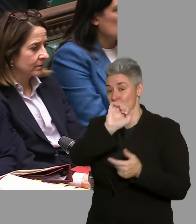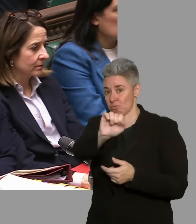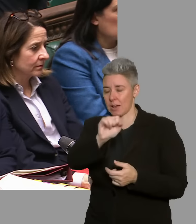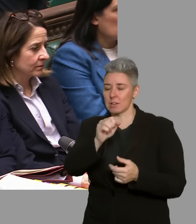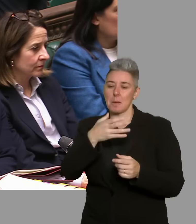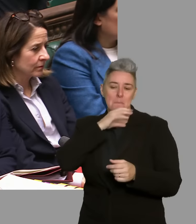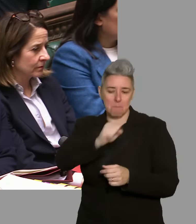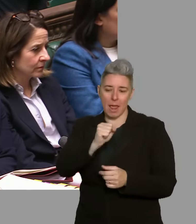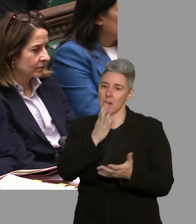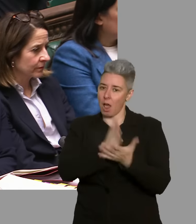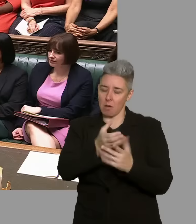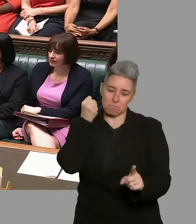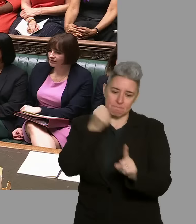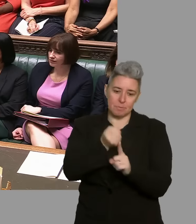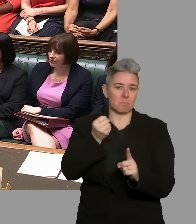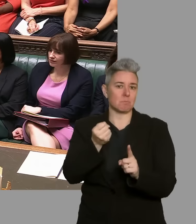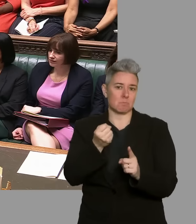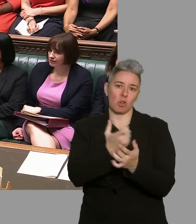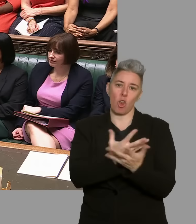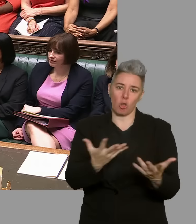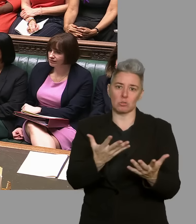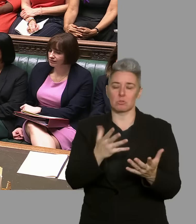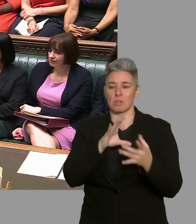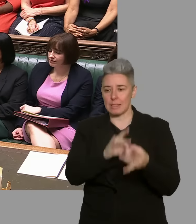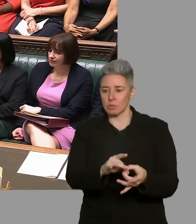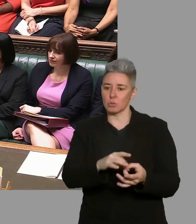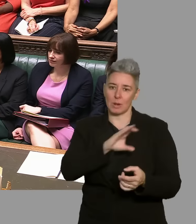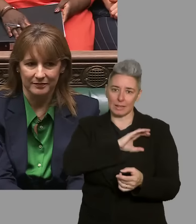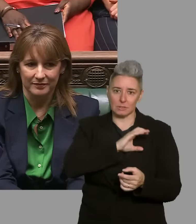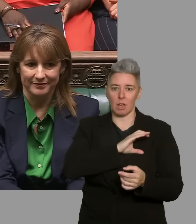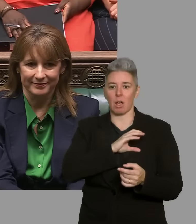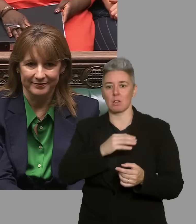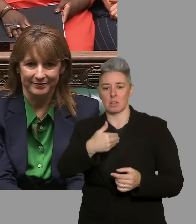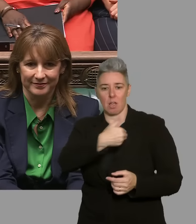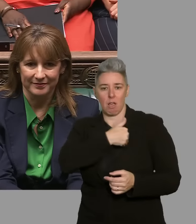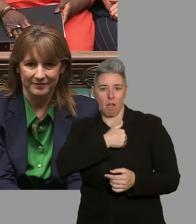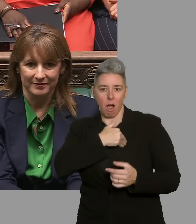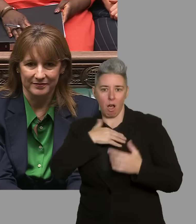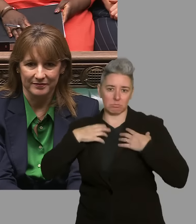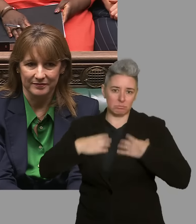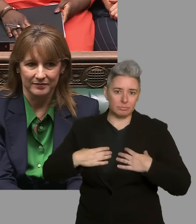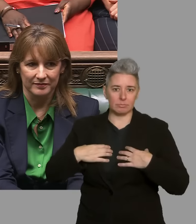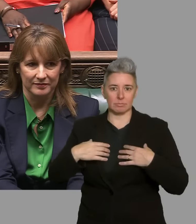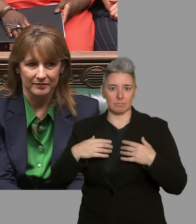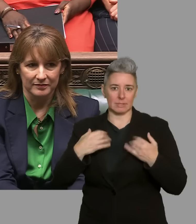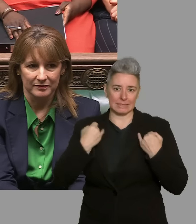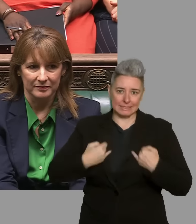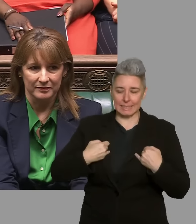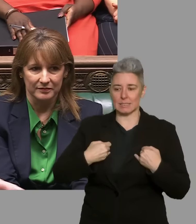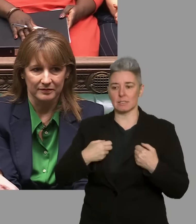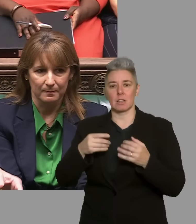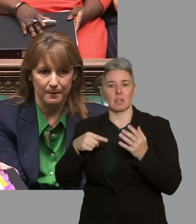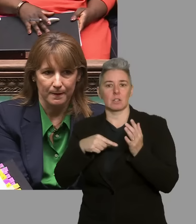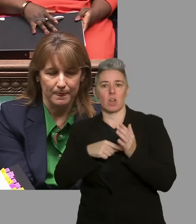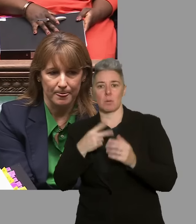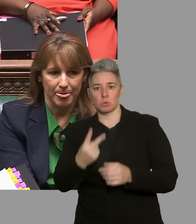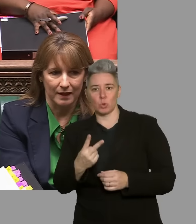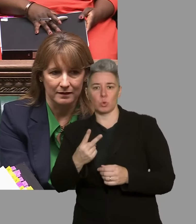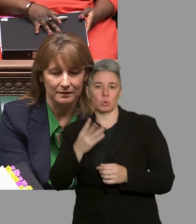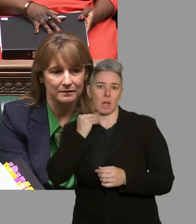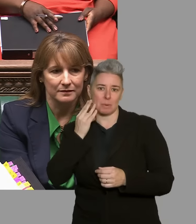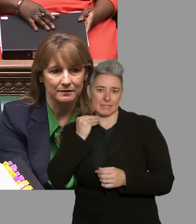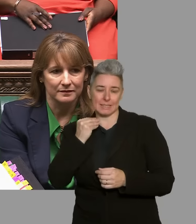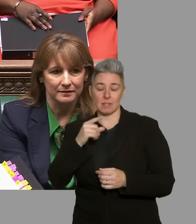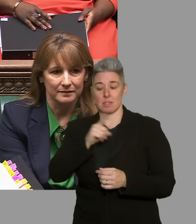cancer, cardiovascular disease and type 2 diabetes. And that's why our men's health strategy will set out actions to improve the health